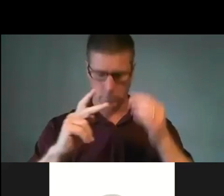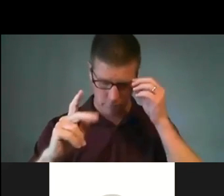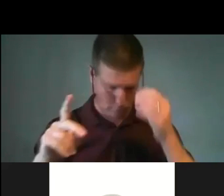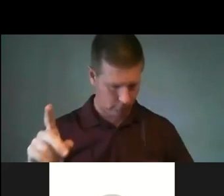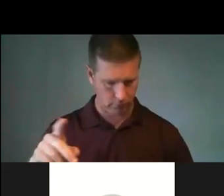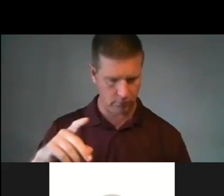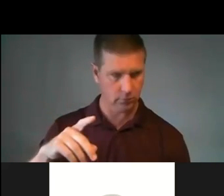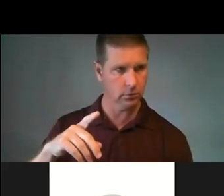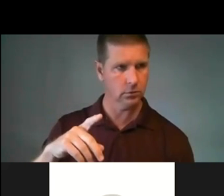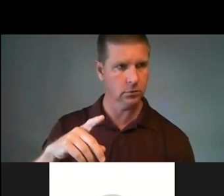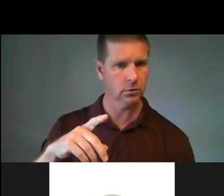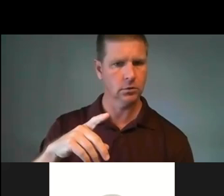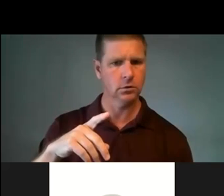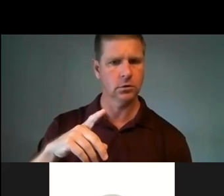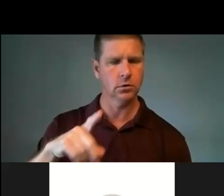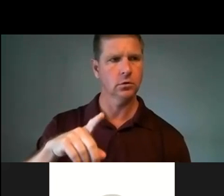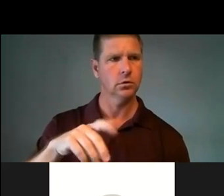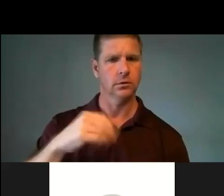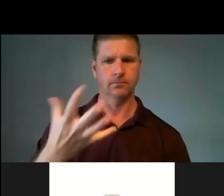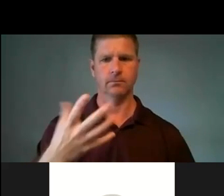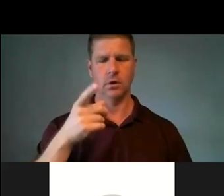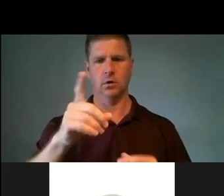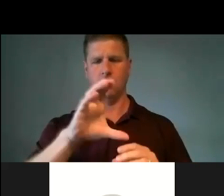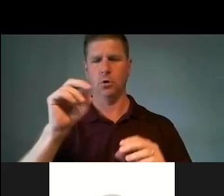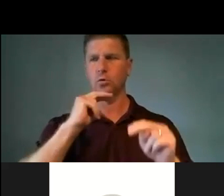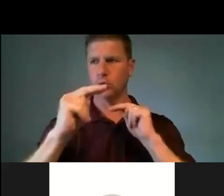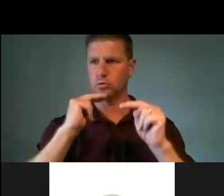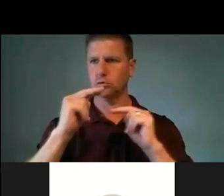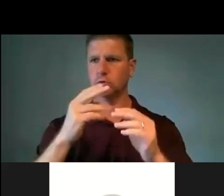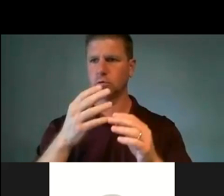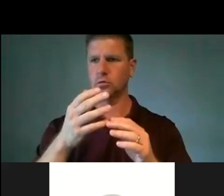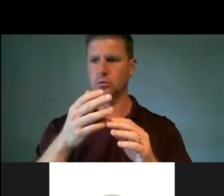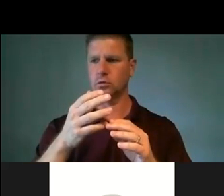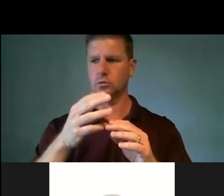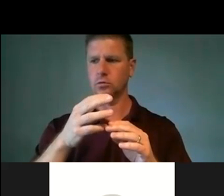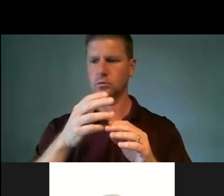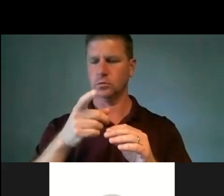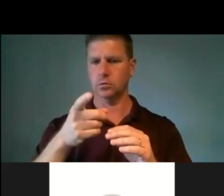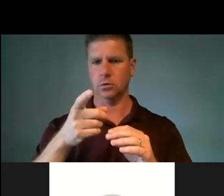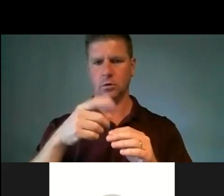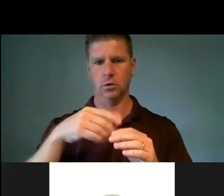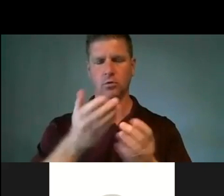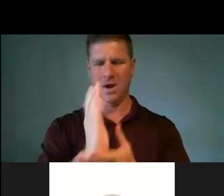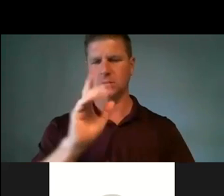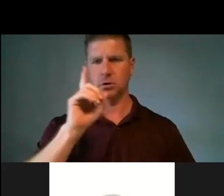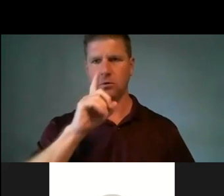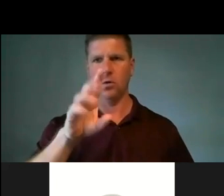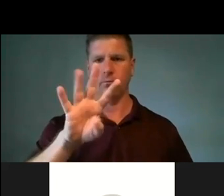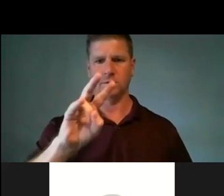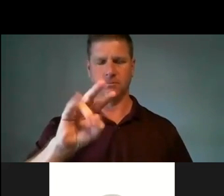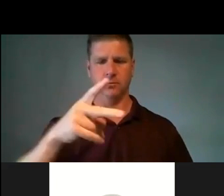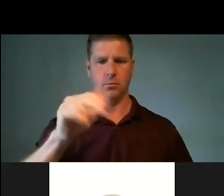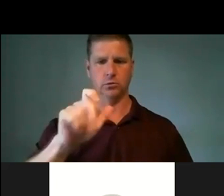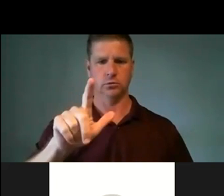Oak Moss Consulting exclusive negotiation rights to 47 publicly owned parcels surrounding the